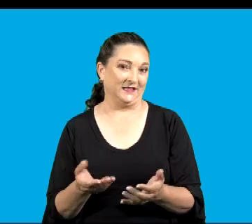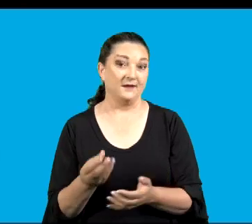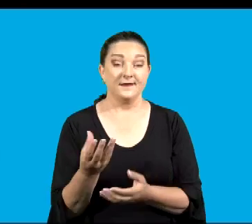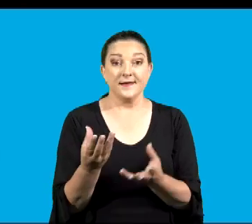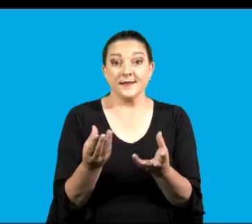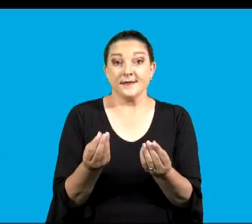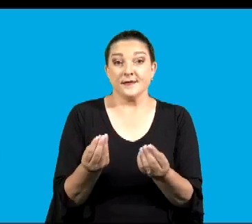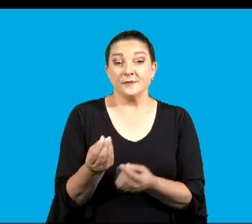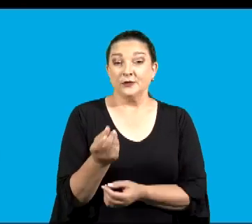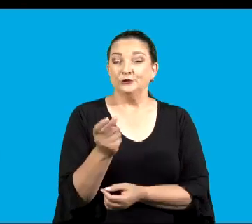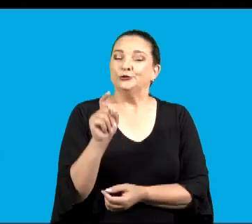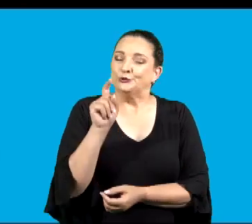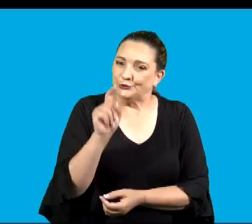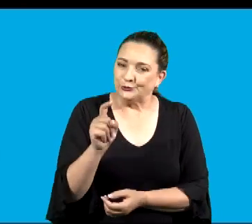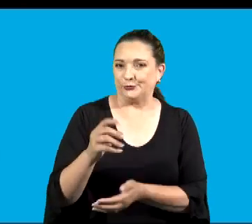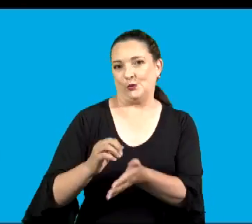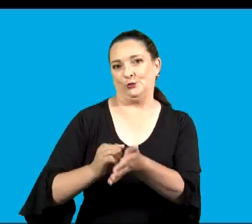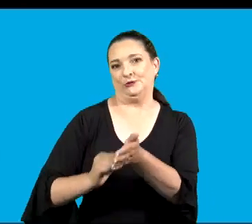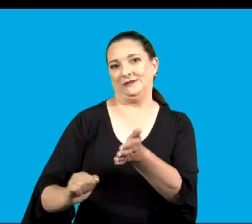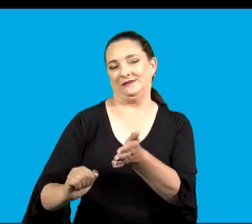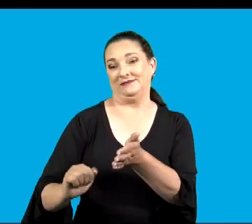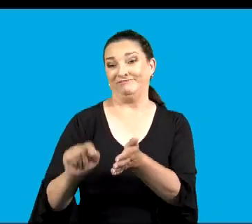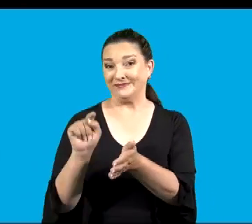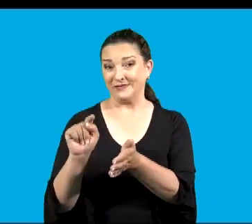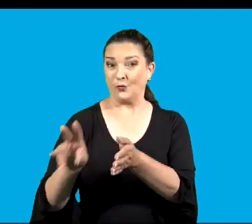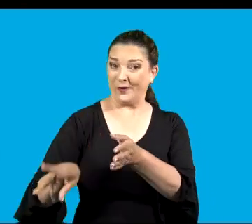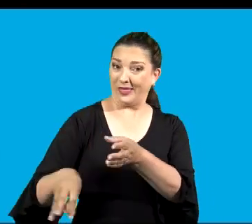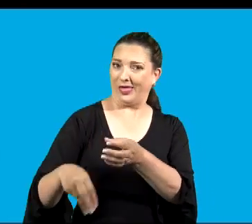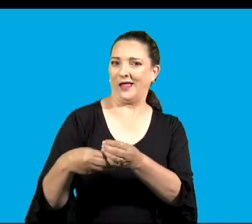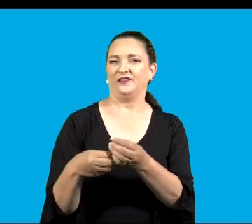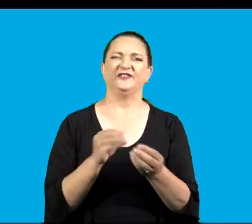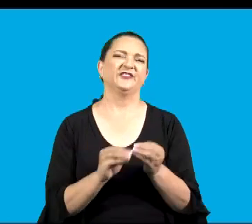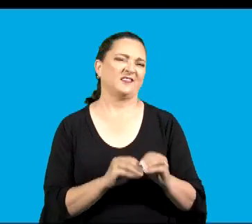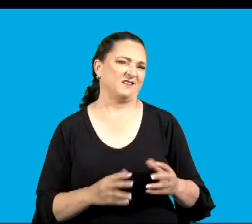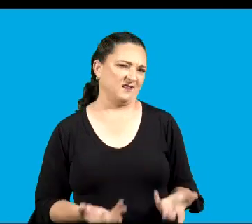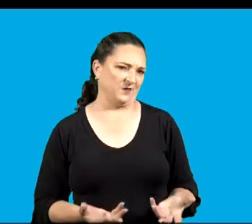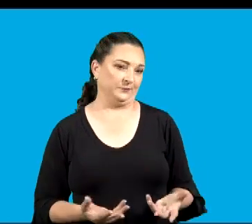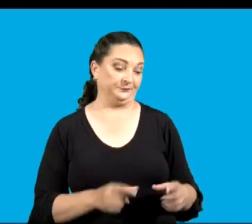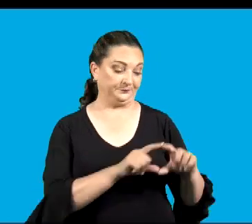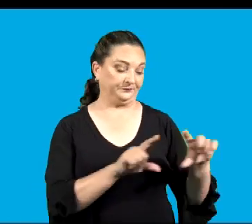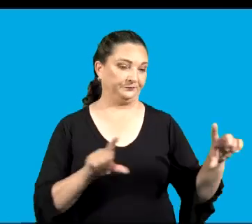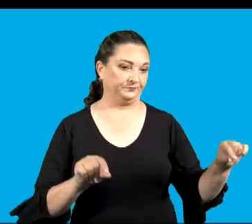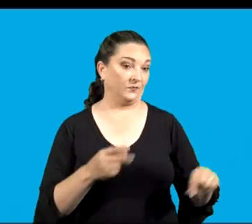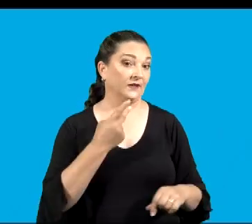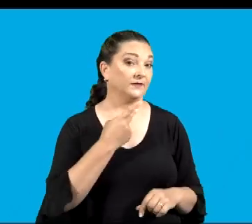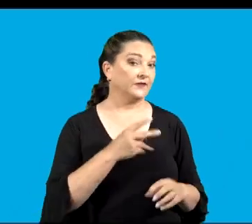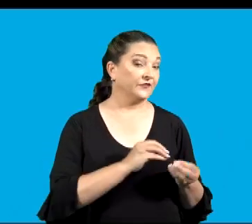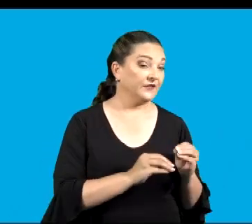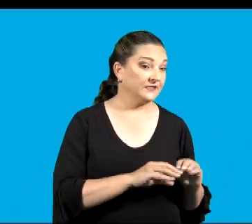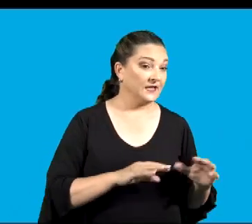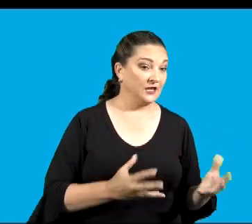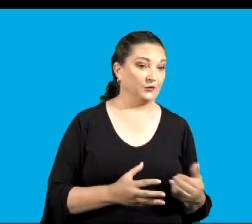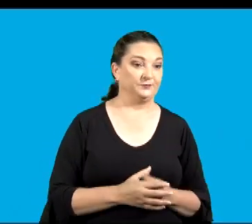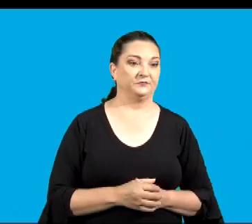So an amount that was supposed to be subtracted was added. How do we correct that? We'll come and